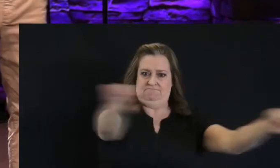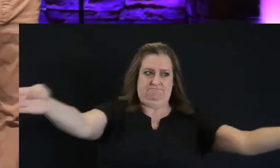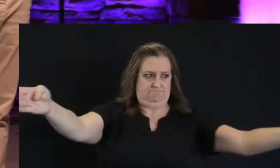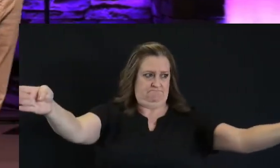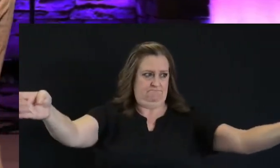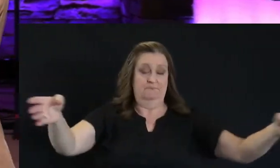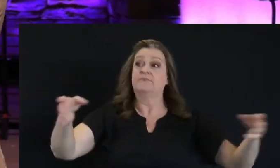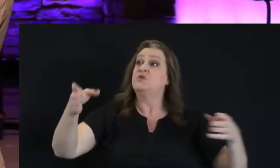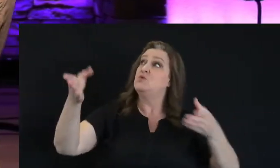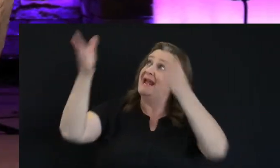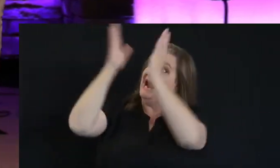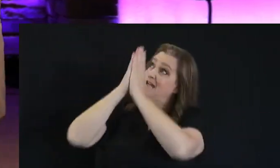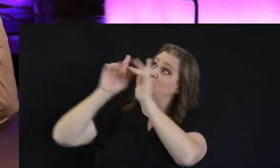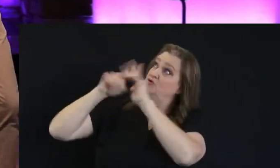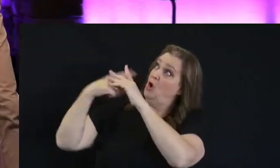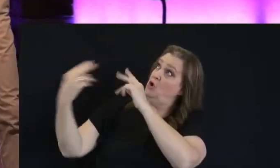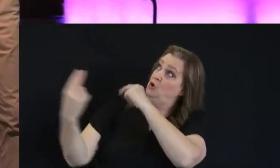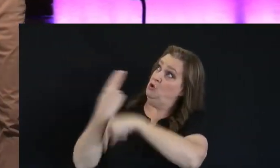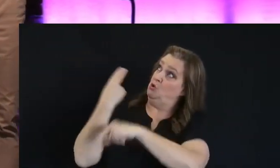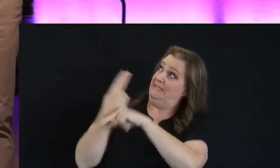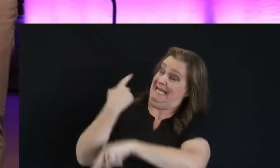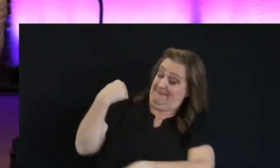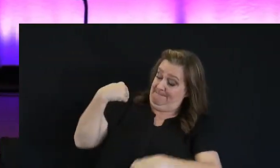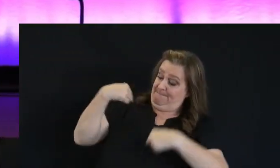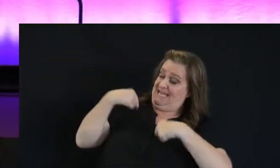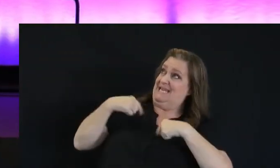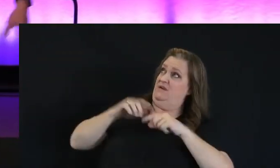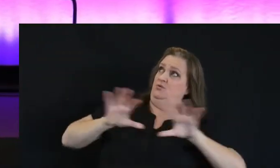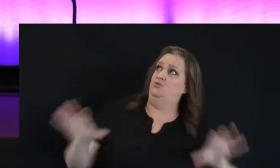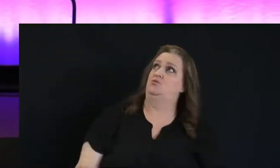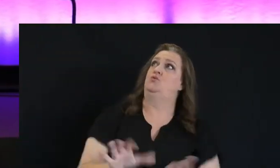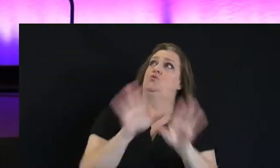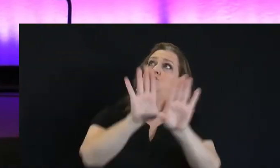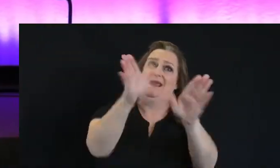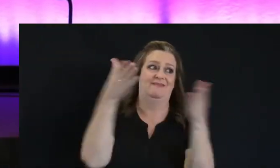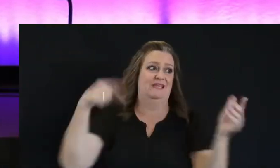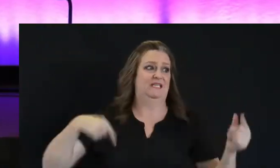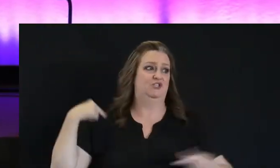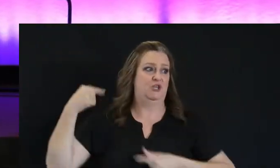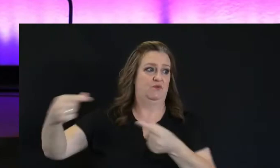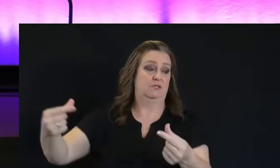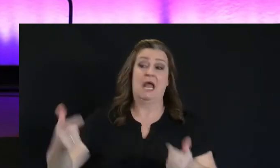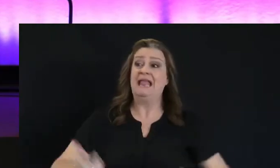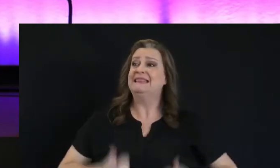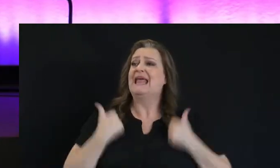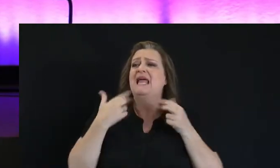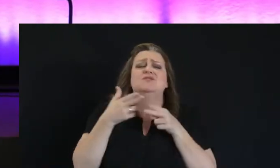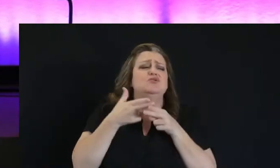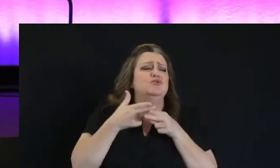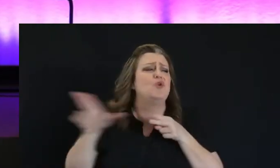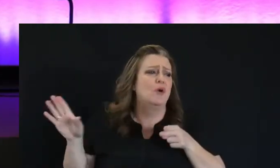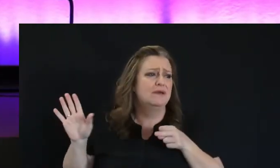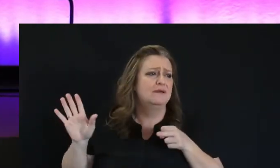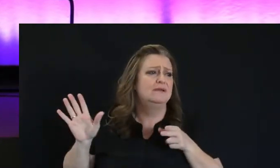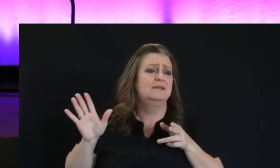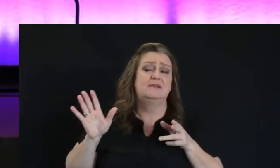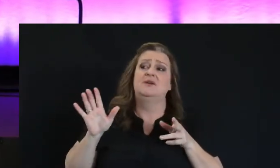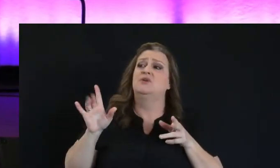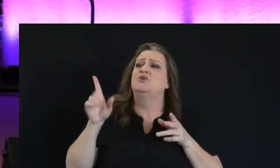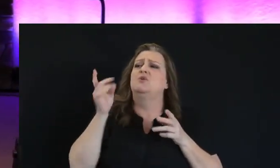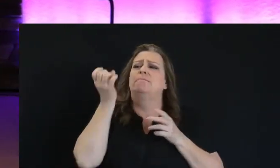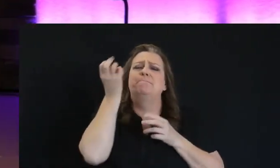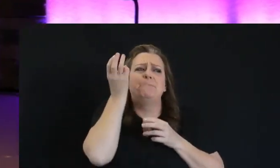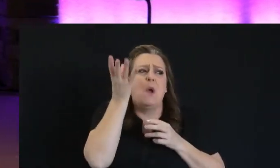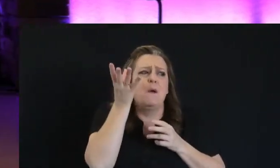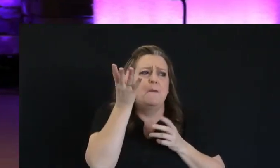ask him to start using you to do great things in this generation. Listen, folks, life is short. Please listen, life is short. You are but a breath.